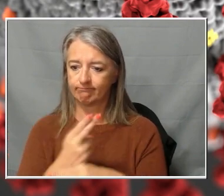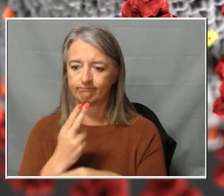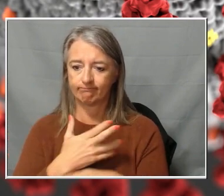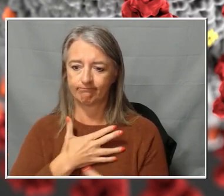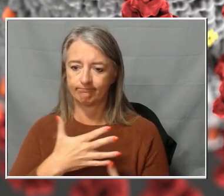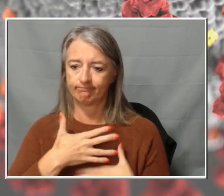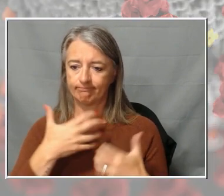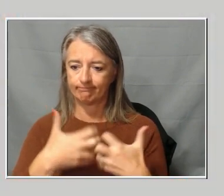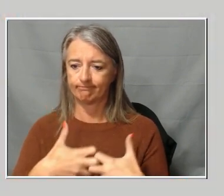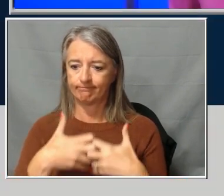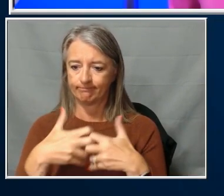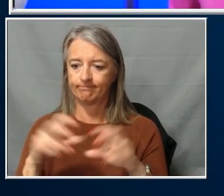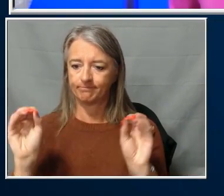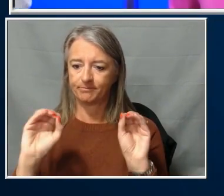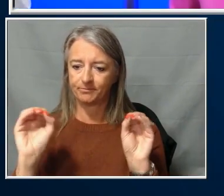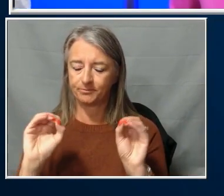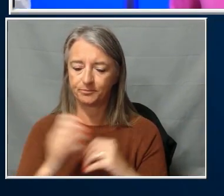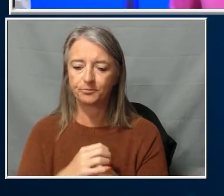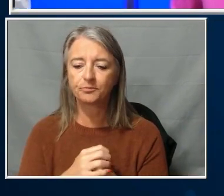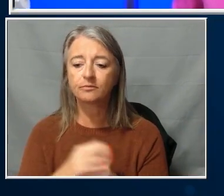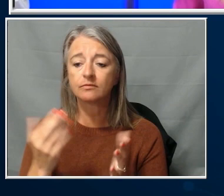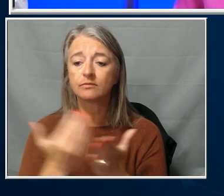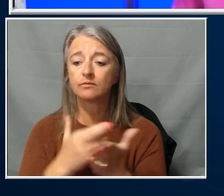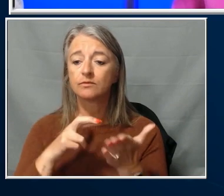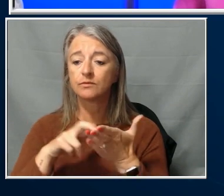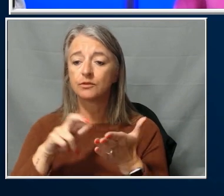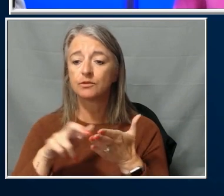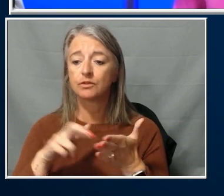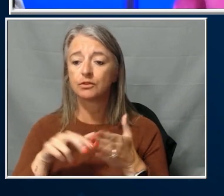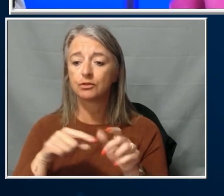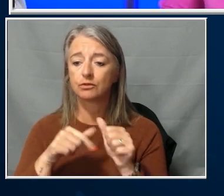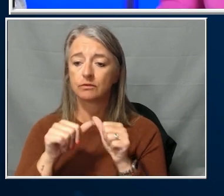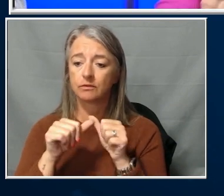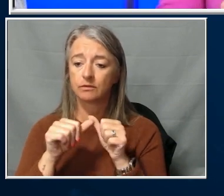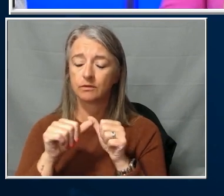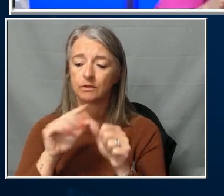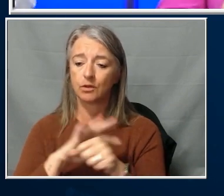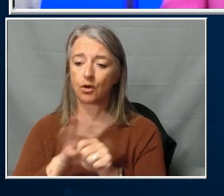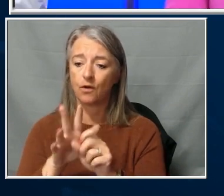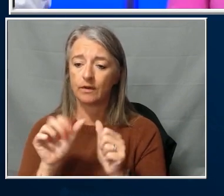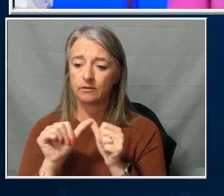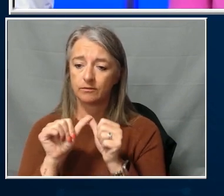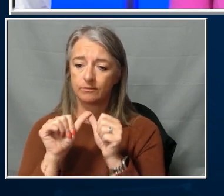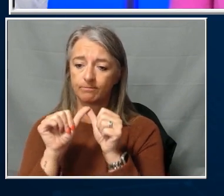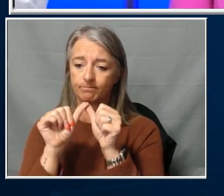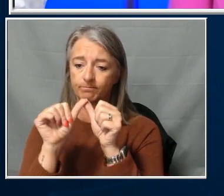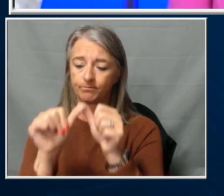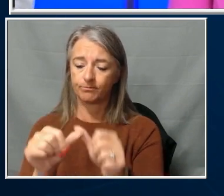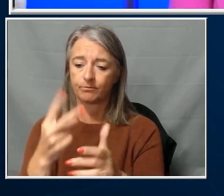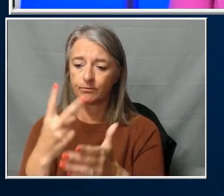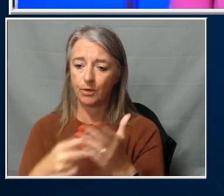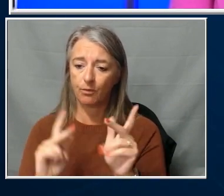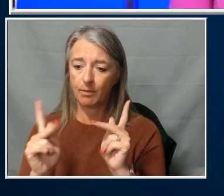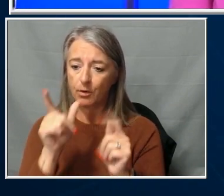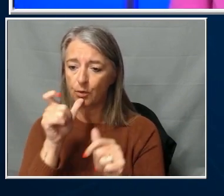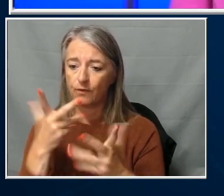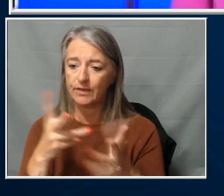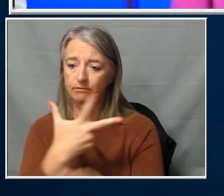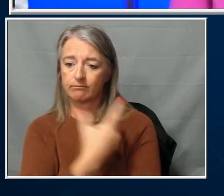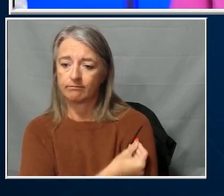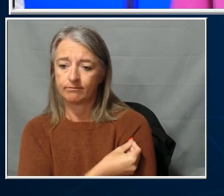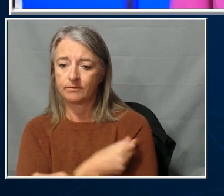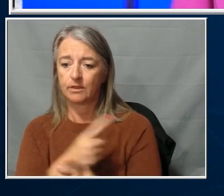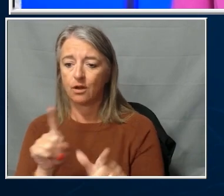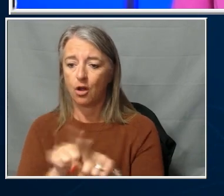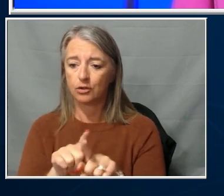good thing. So, Hawk, new research shows the risk of long COVID goes way down for both people who are vaccinated and people who took